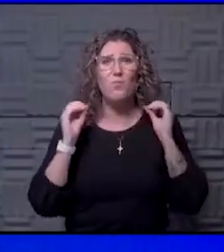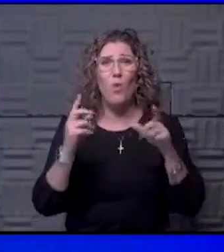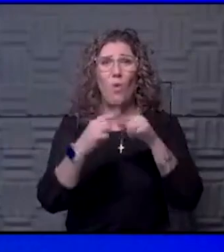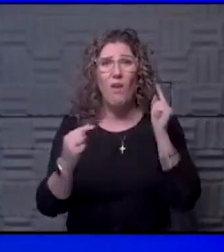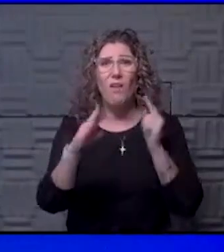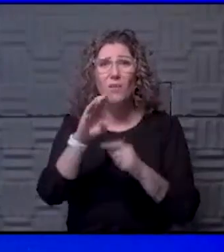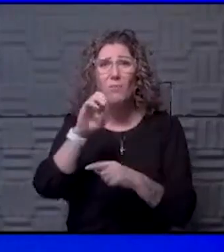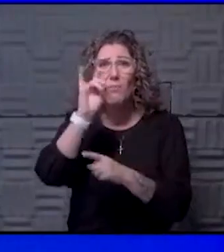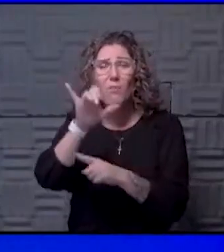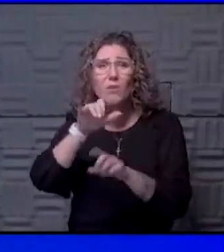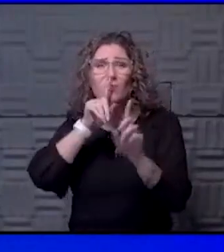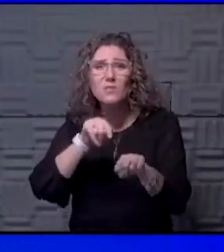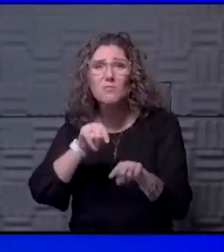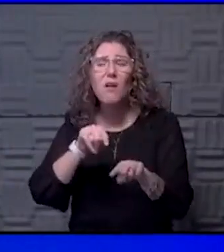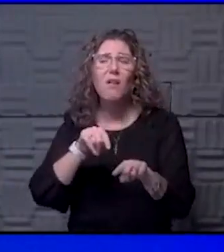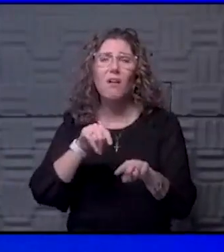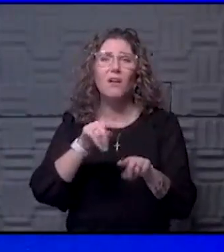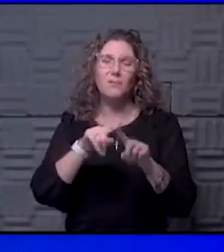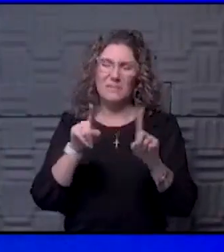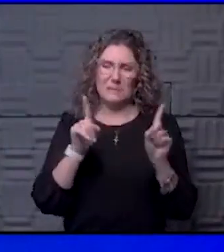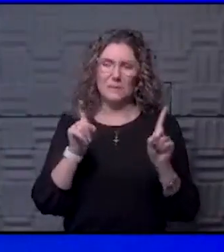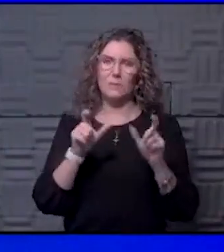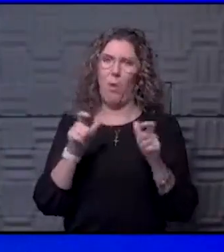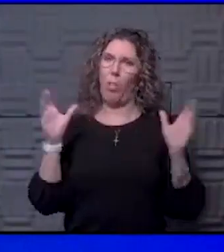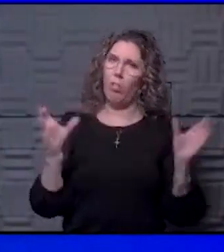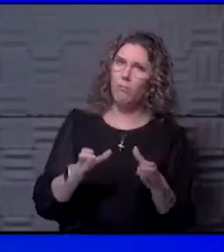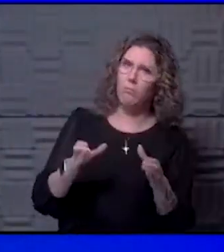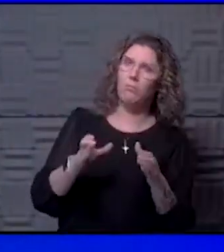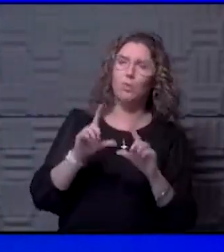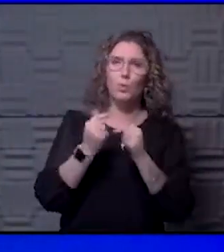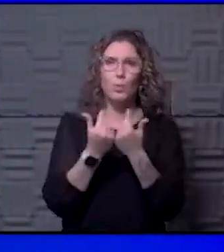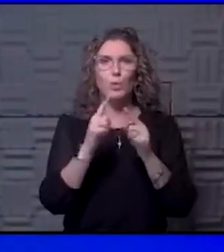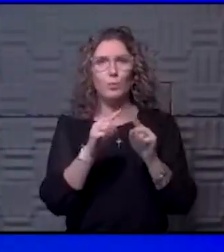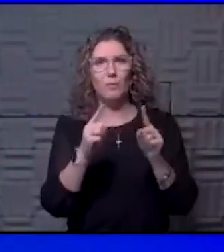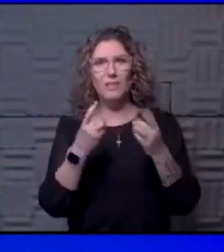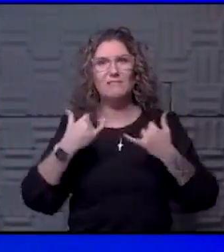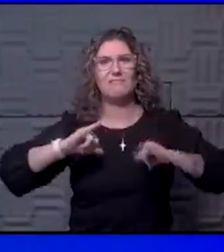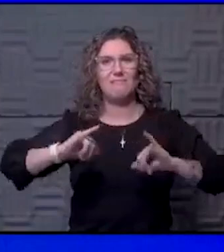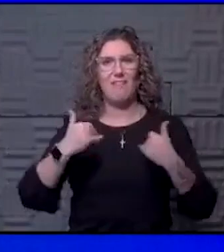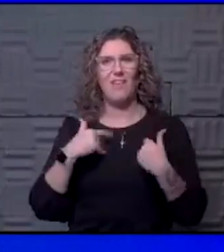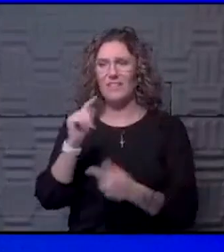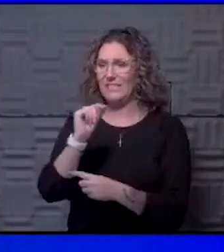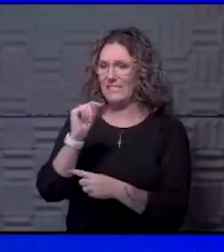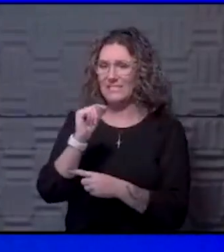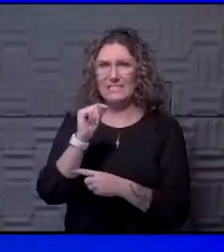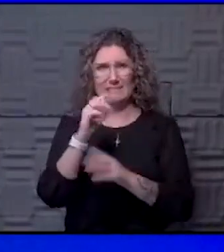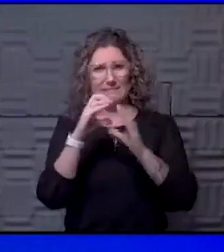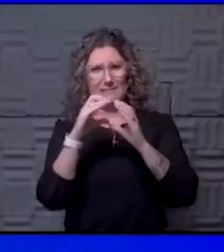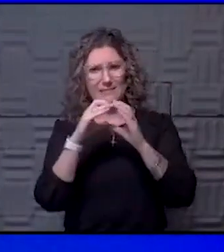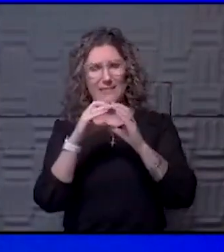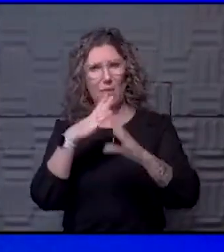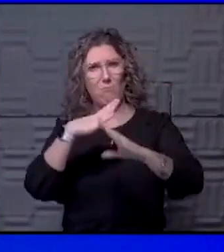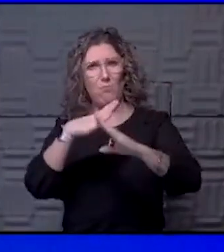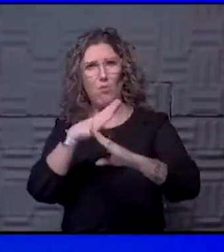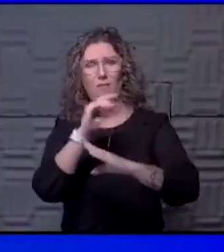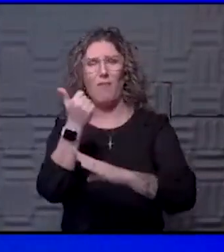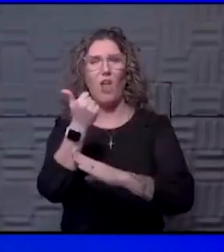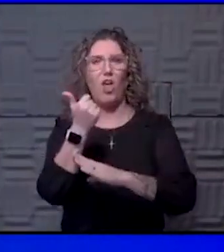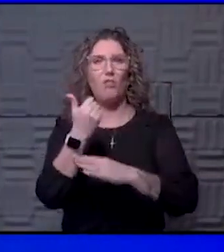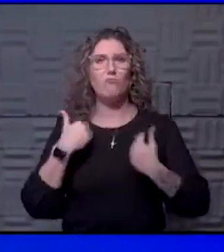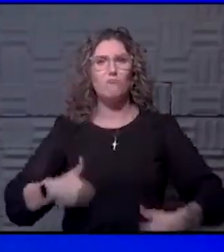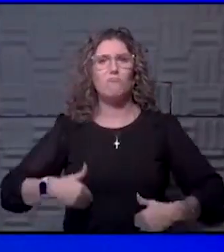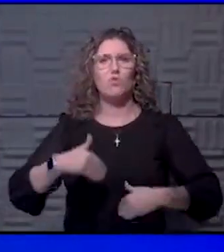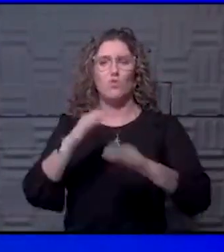it's a smaller population or a subpopulation. But they still have T-cell immunity. They have other immune cells to help fight that